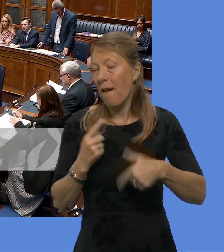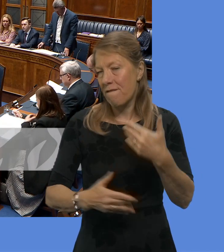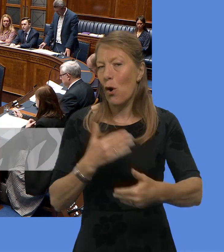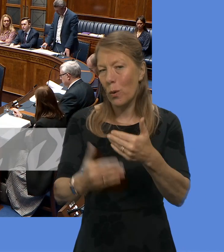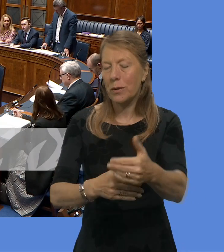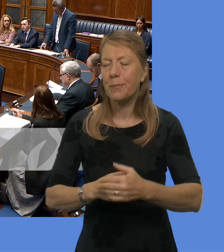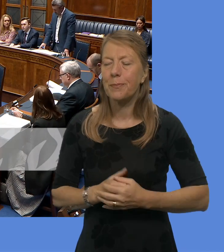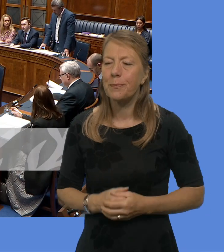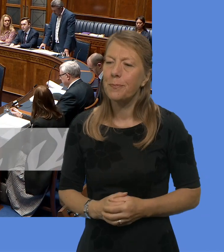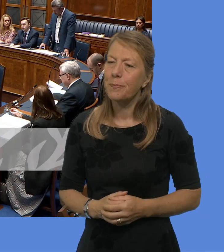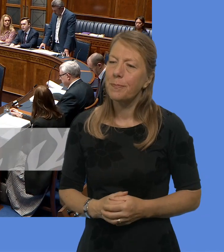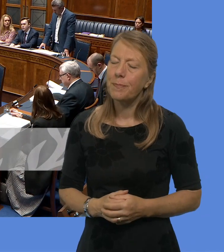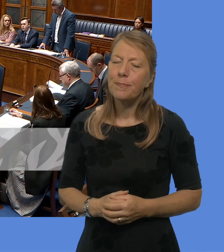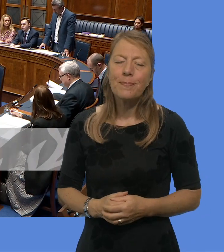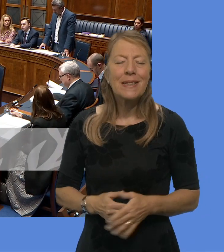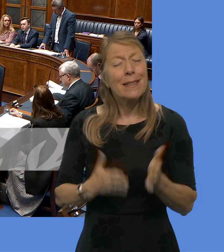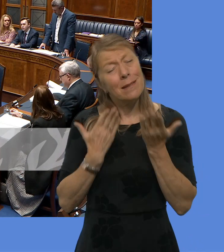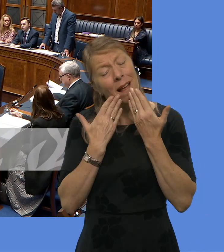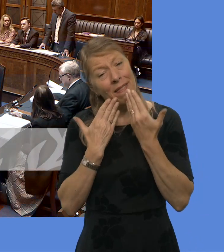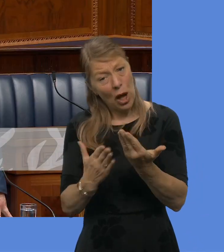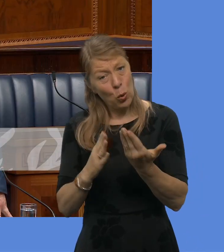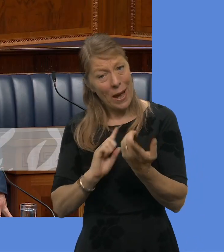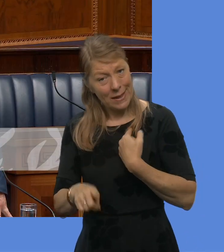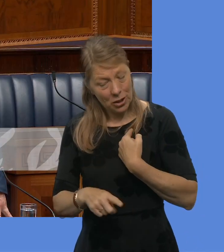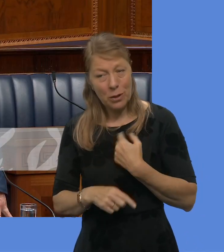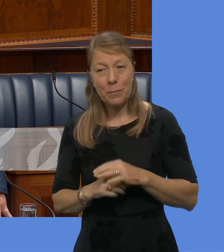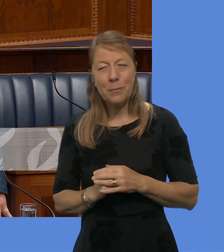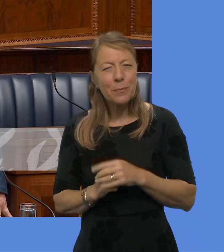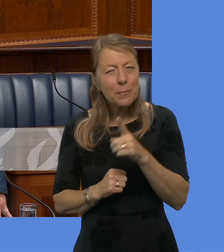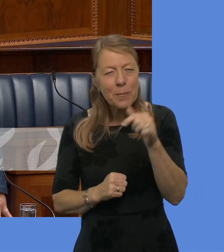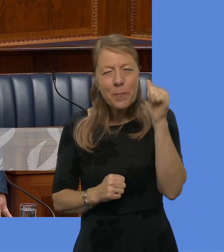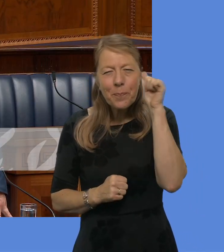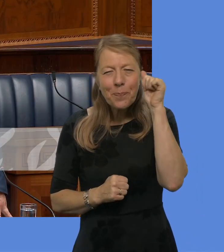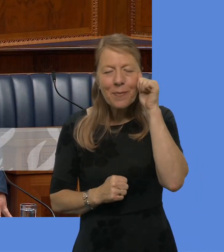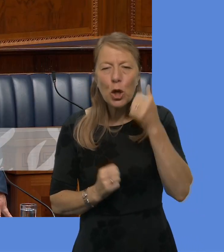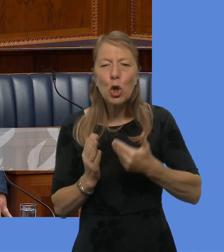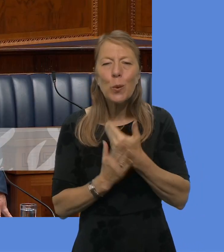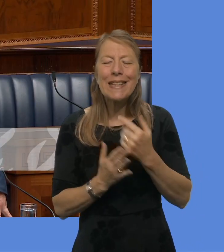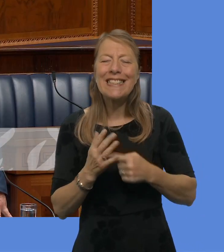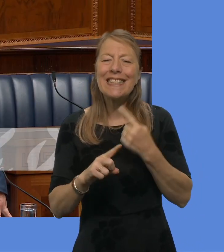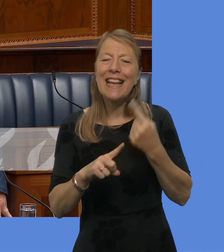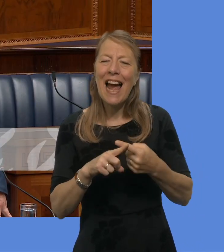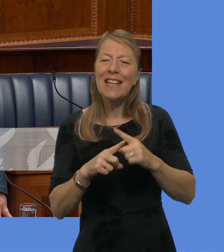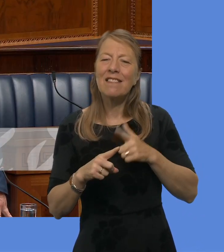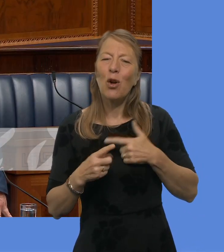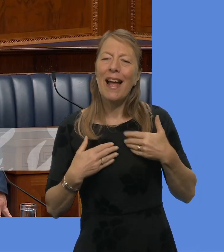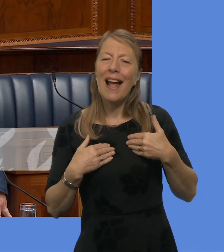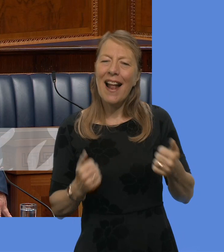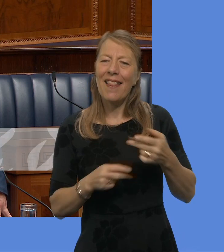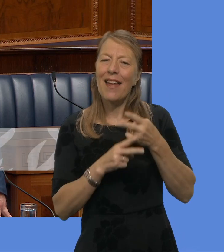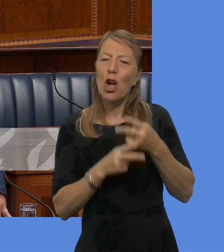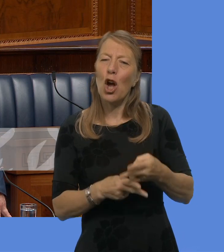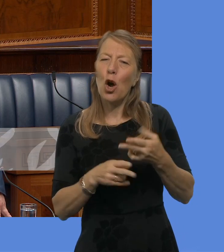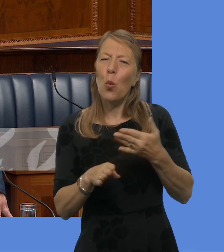Minister for that answer. The Minister will be aware of attacks on healthcare workers. I'm wondering, could the Minister clarify how this bill might protect